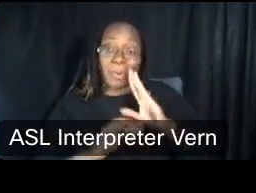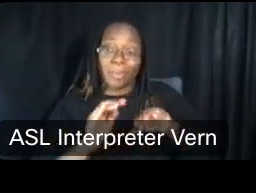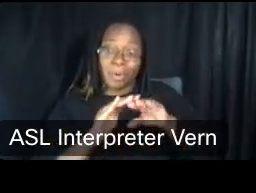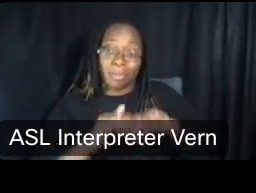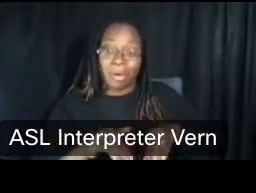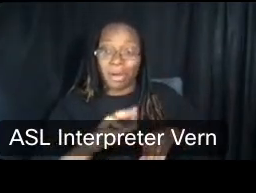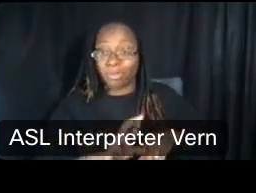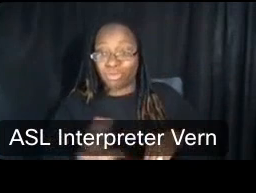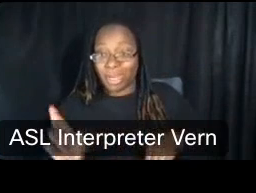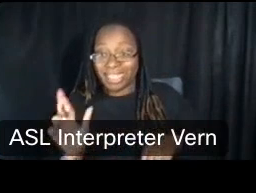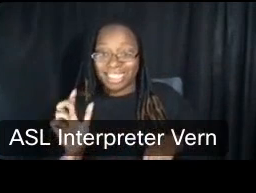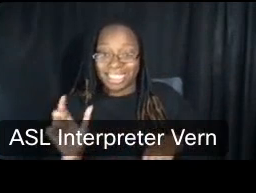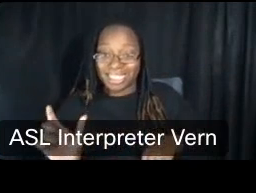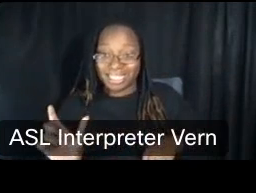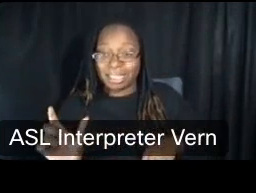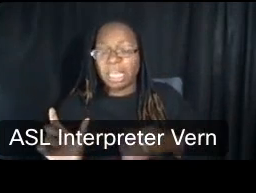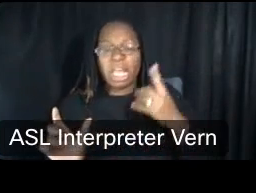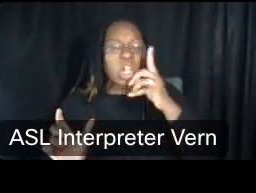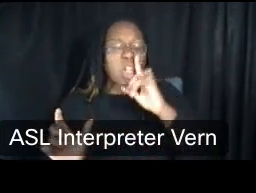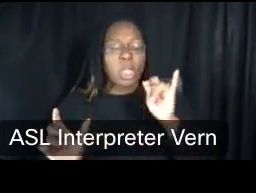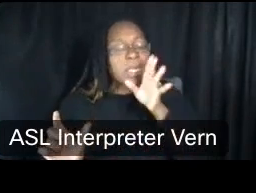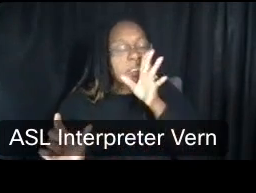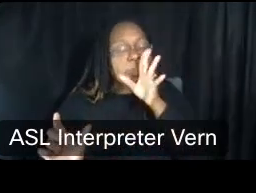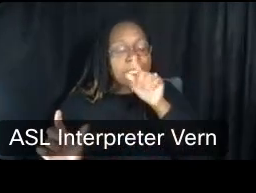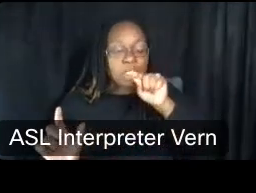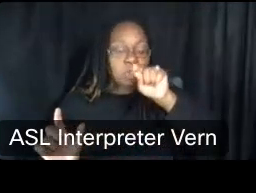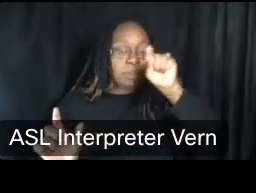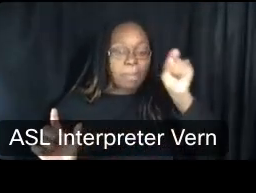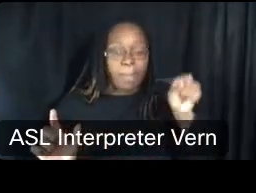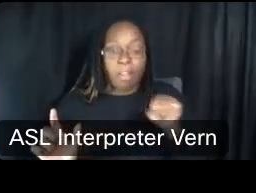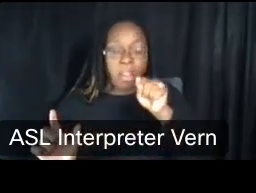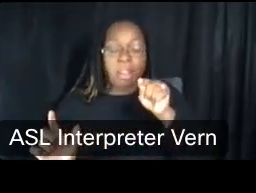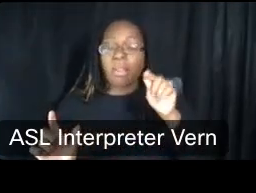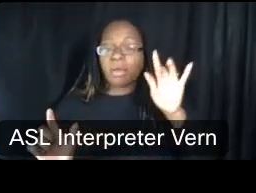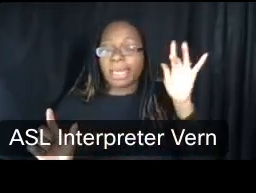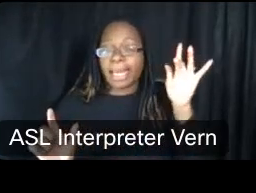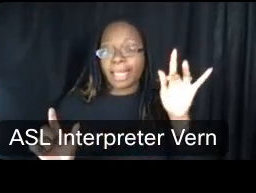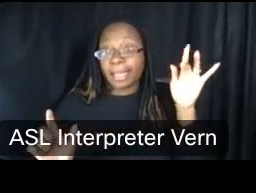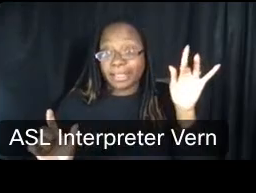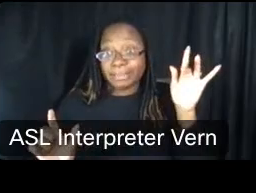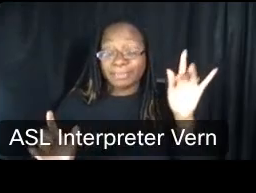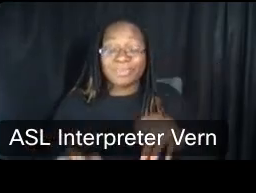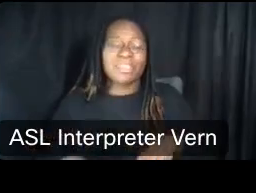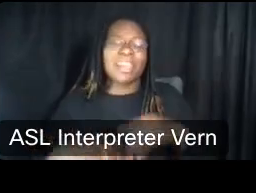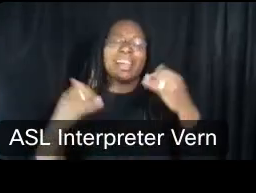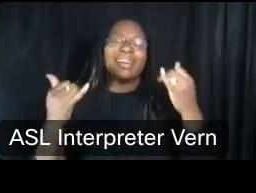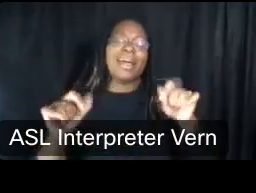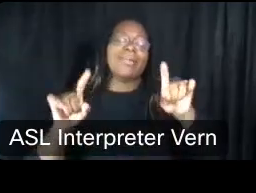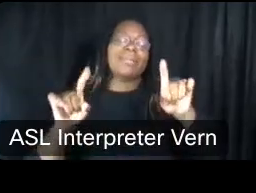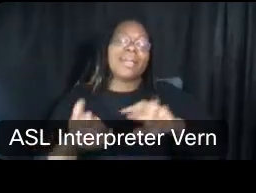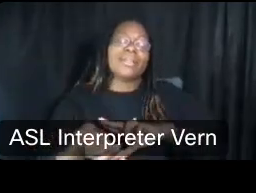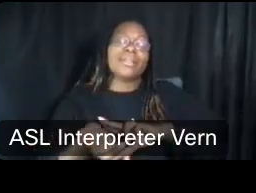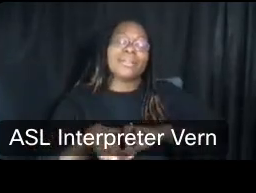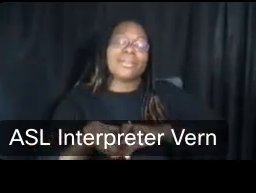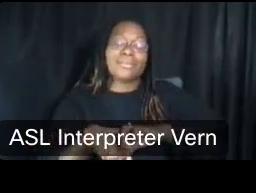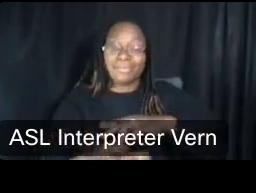looks like a speech bubble to open it. Let's test the chat feature now. Please introduce yourself in the chat and let